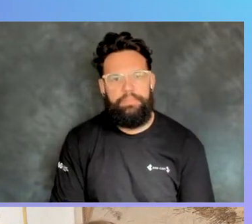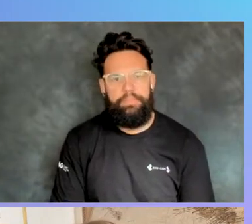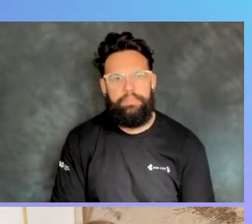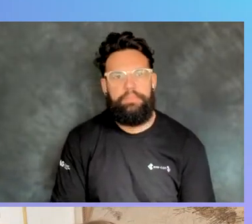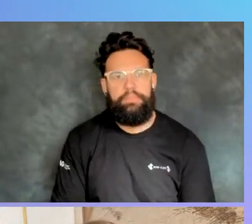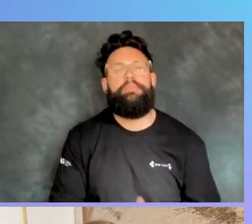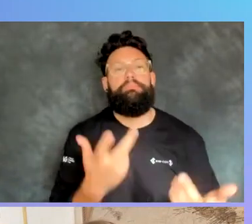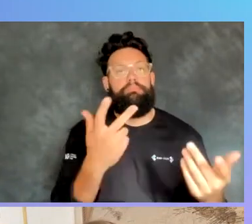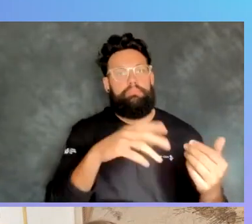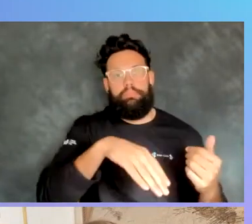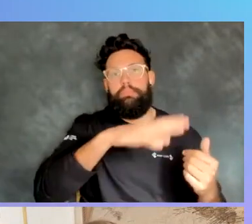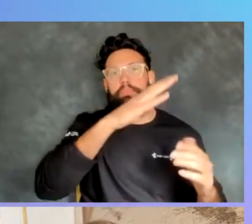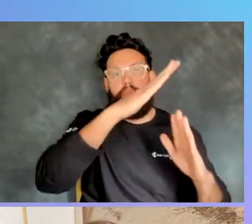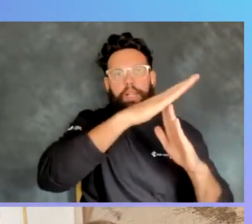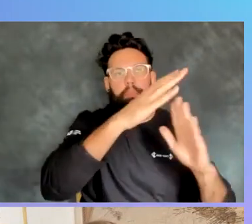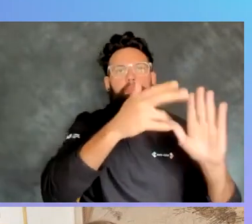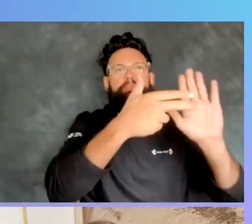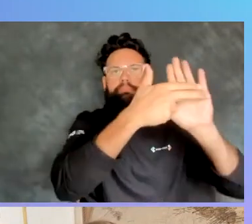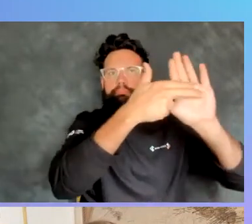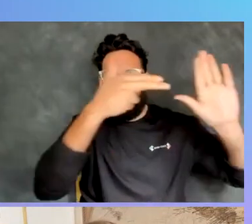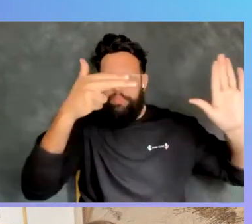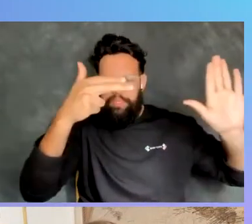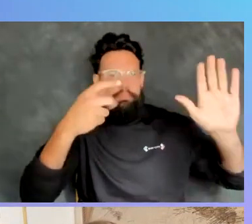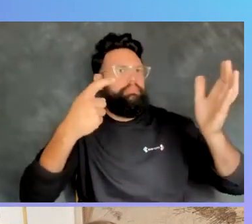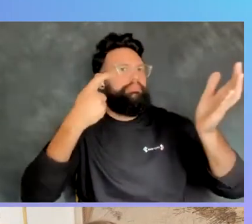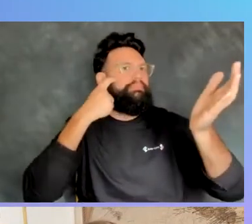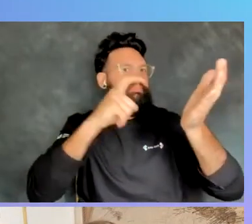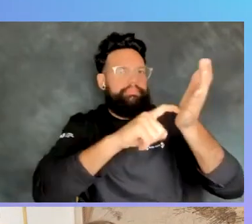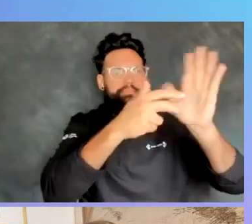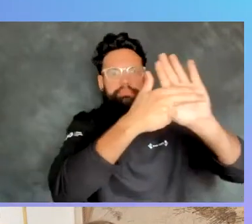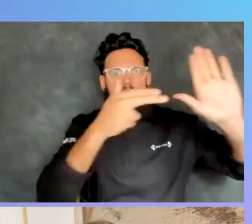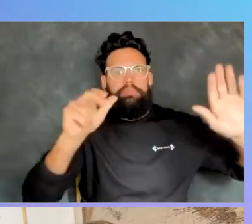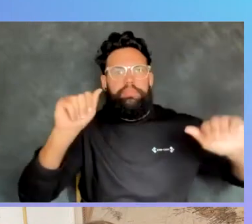Here's a label up top, analog in,